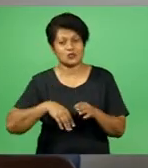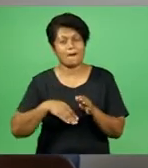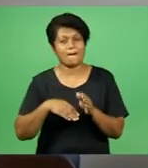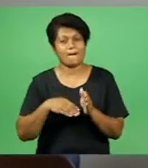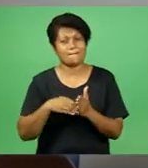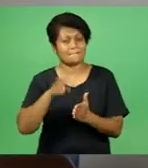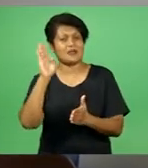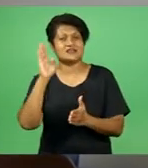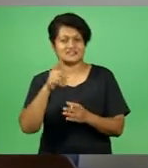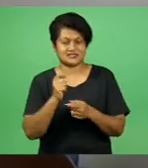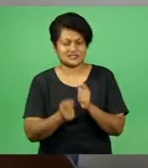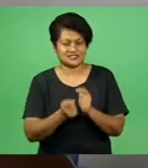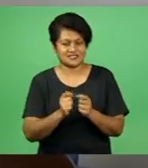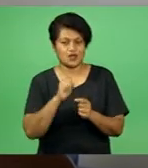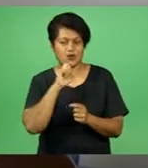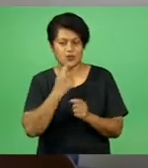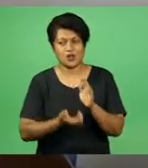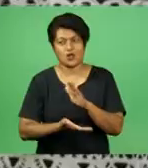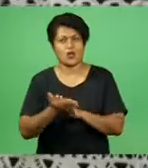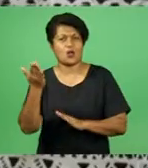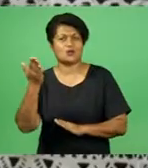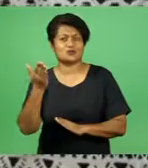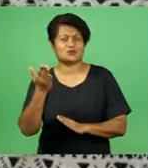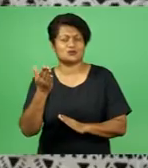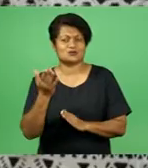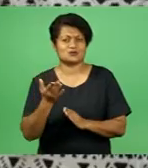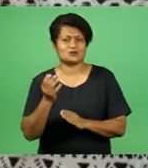work in the United Arab Emirates. Already in